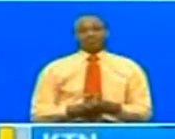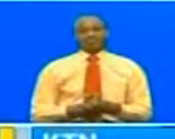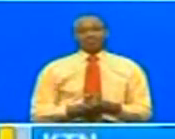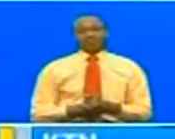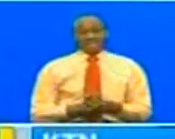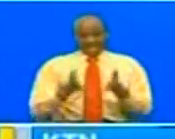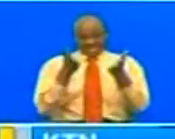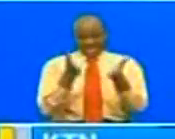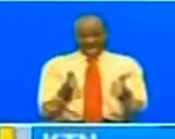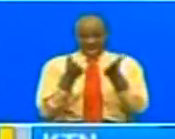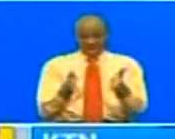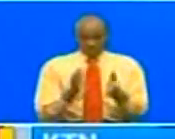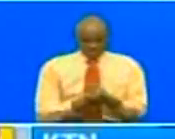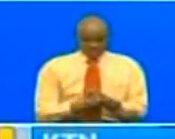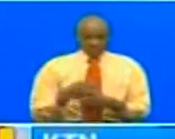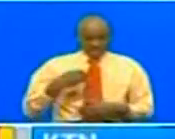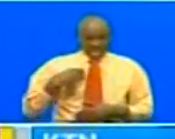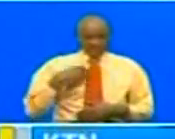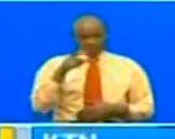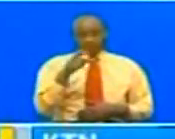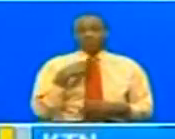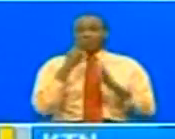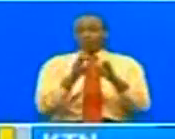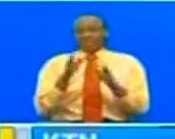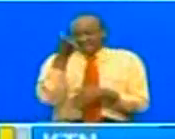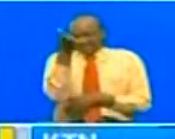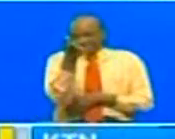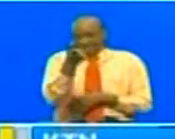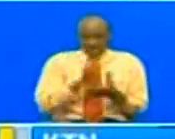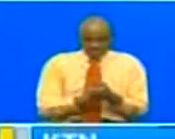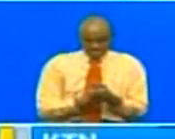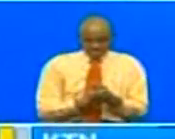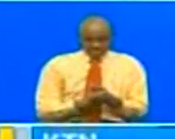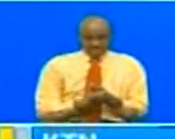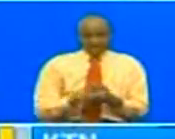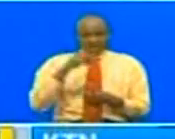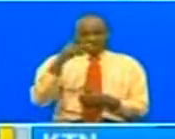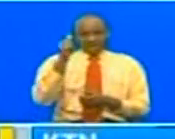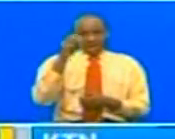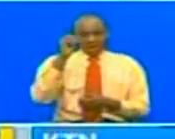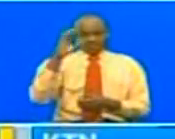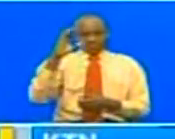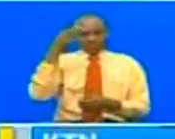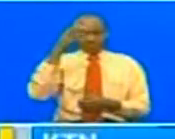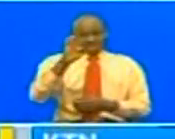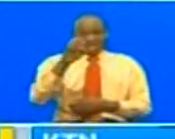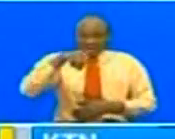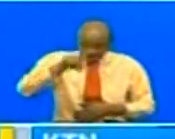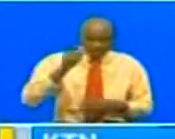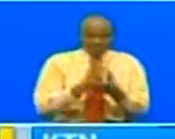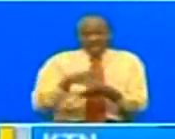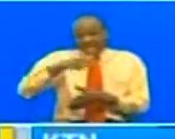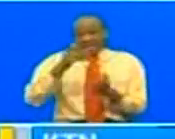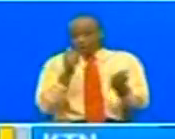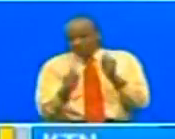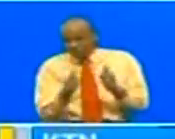Well, right now, though, let's get a bit more from our reporter on the ground. This is Kamche Menza. She is in Marigat at the moment. Kamche,